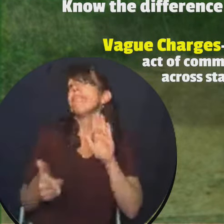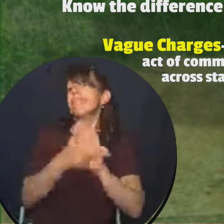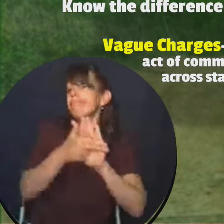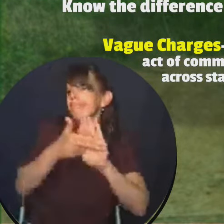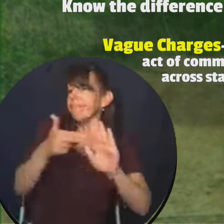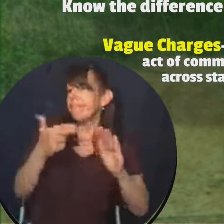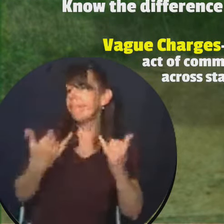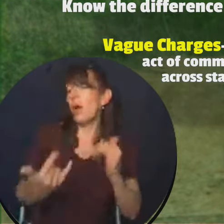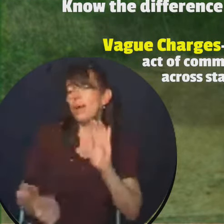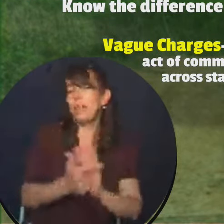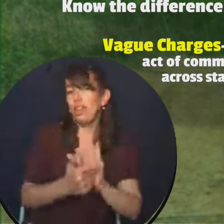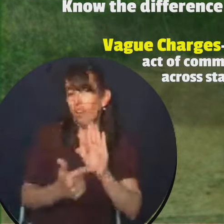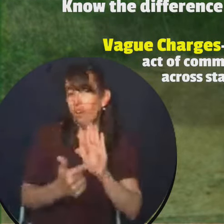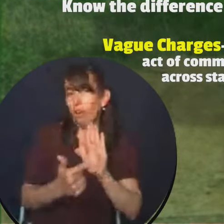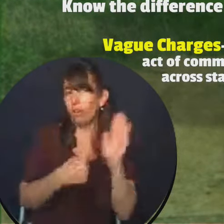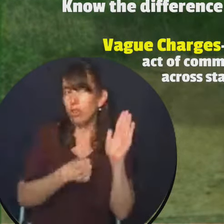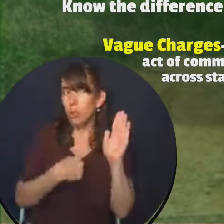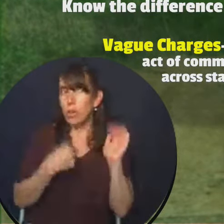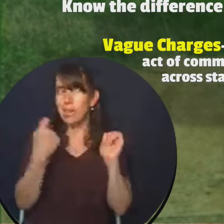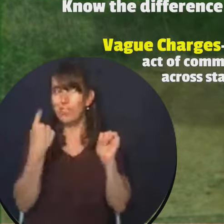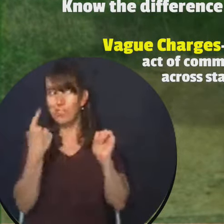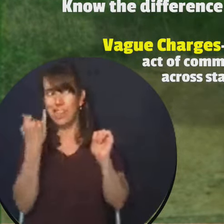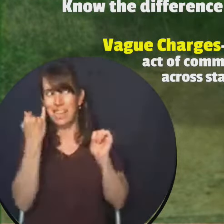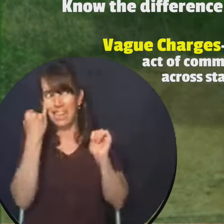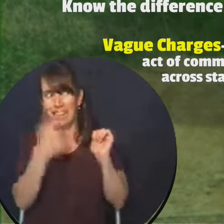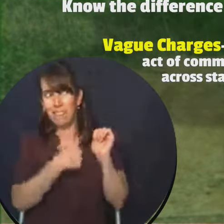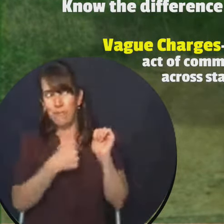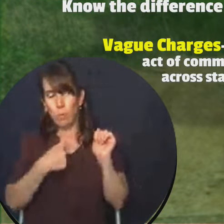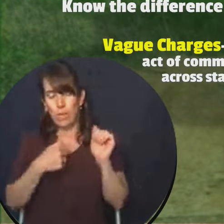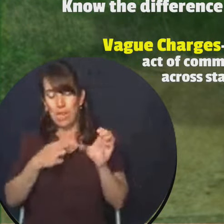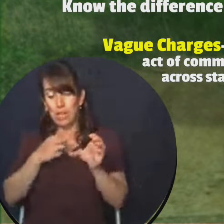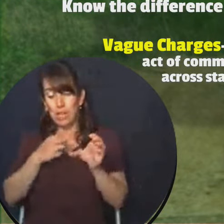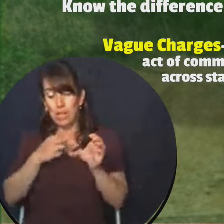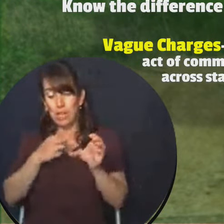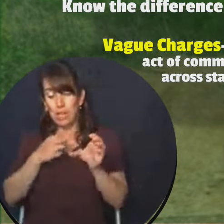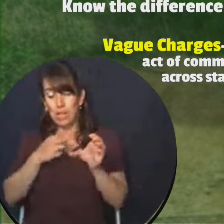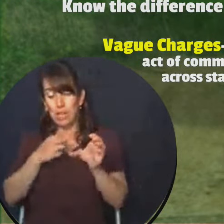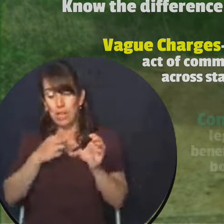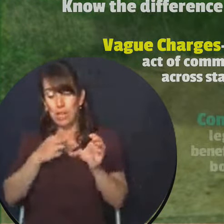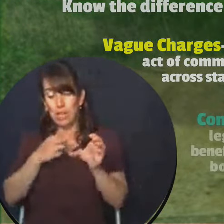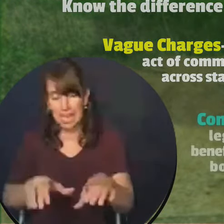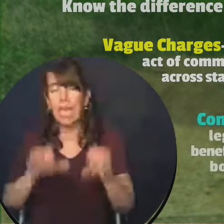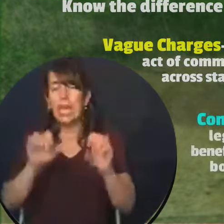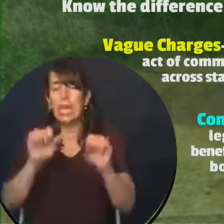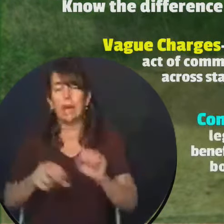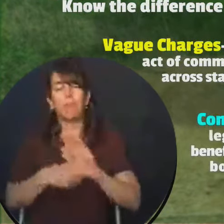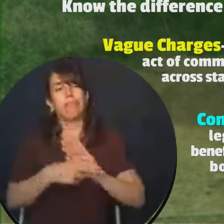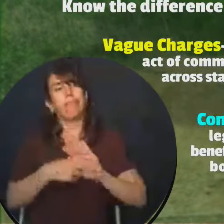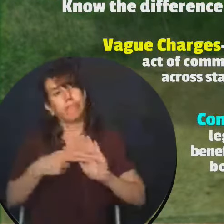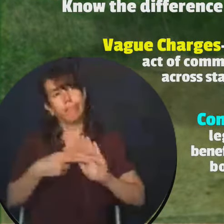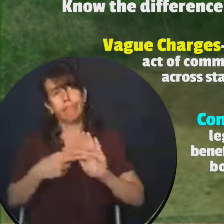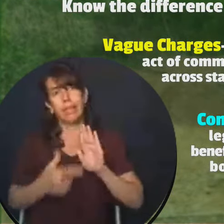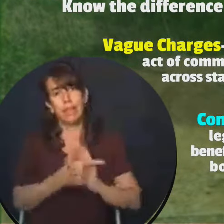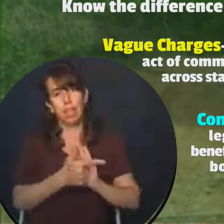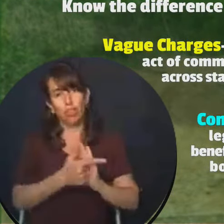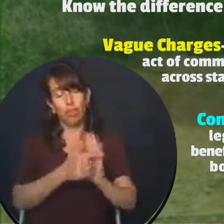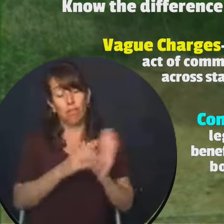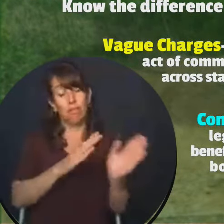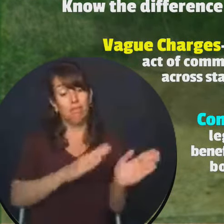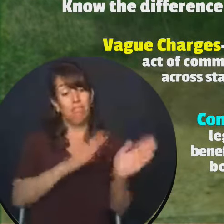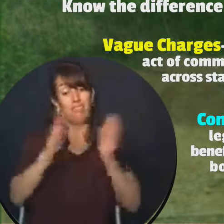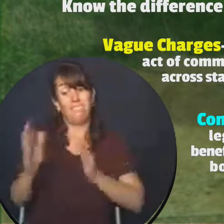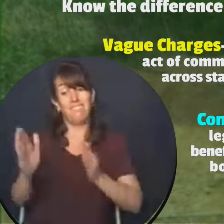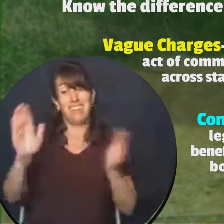we engaged in that act, that is something we could risk arrest for. Versus complicated charges, which require